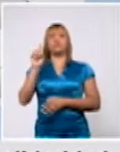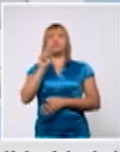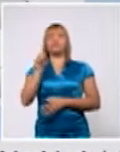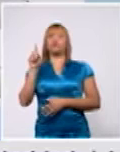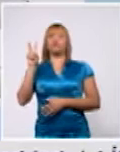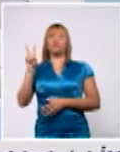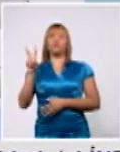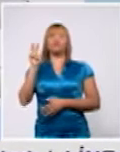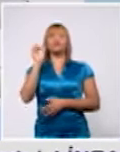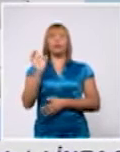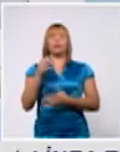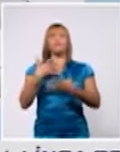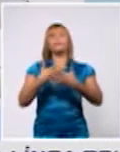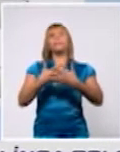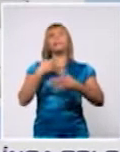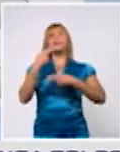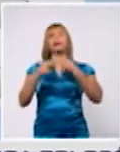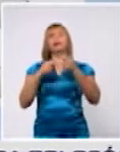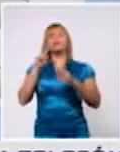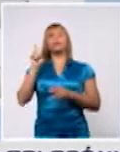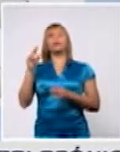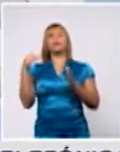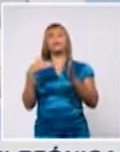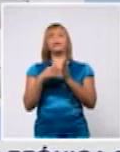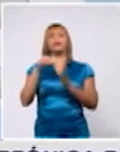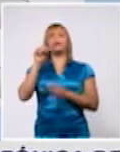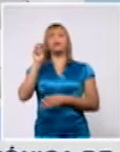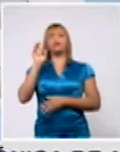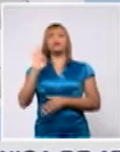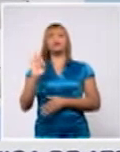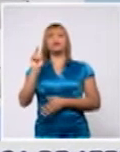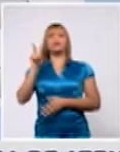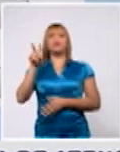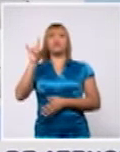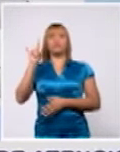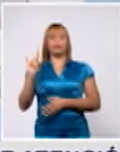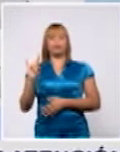289,412, of which